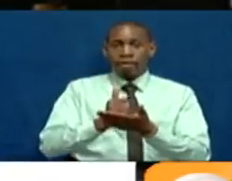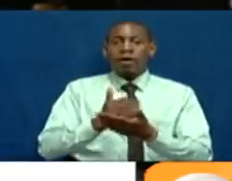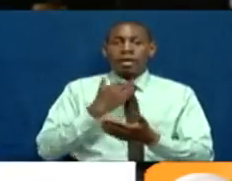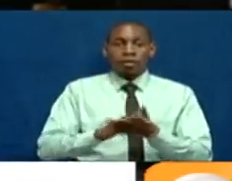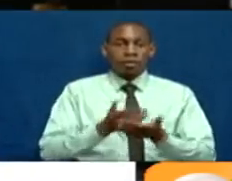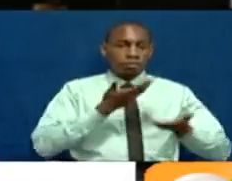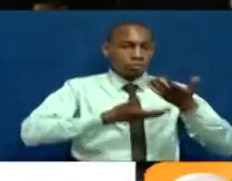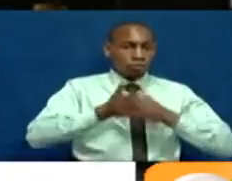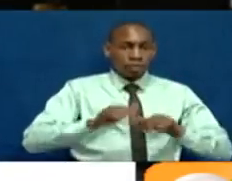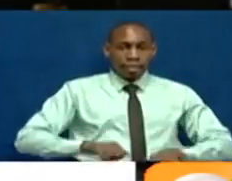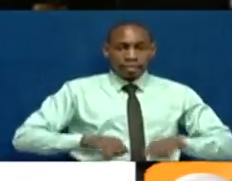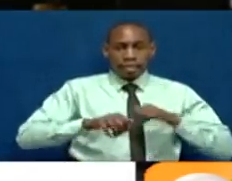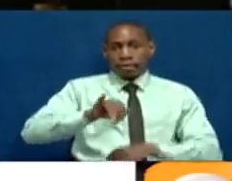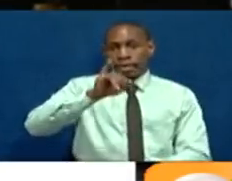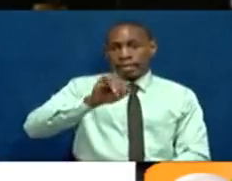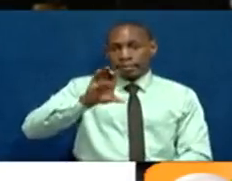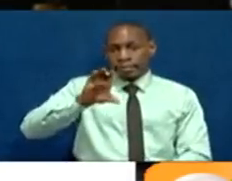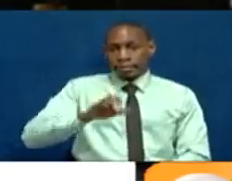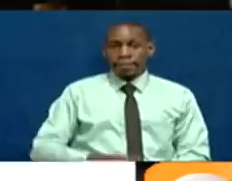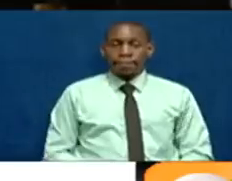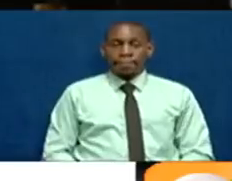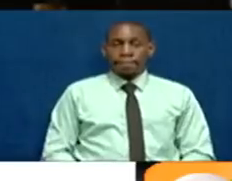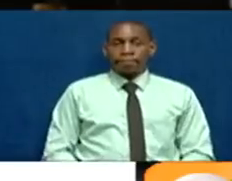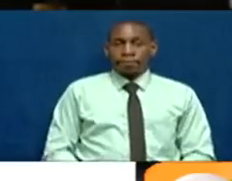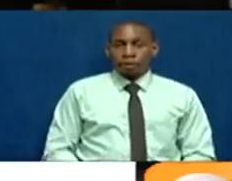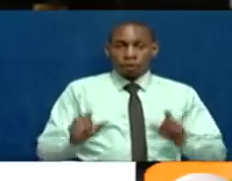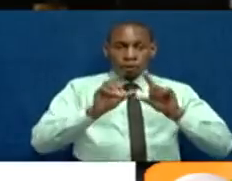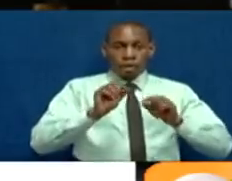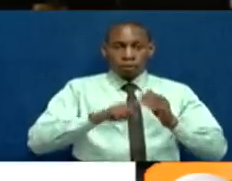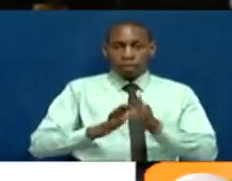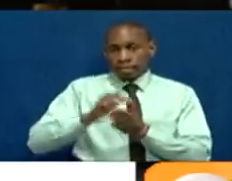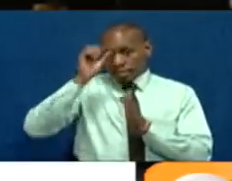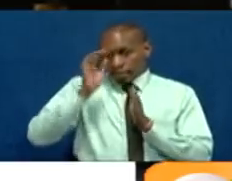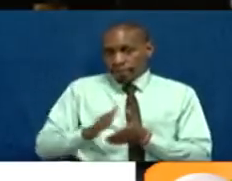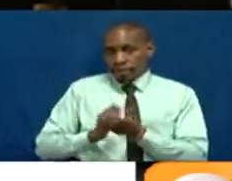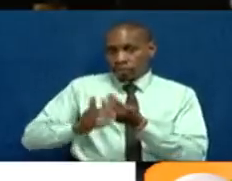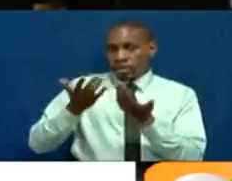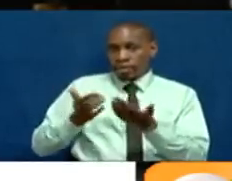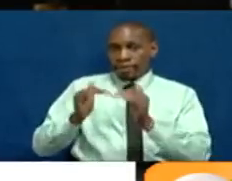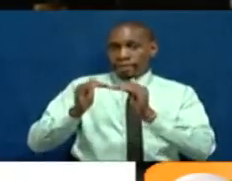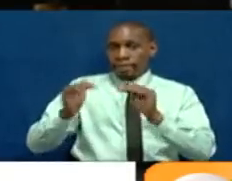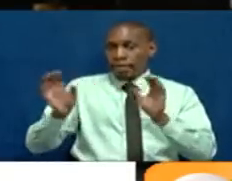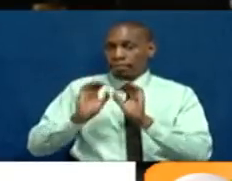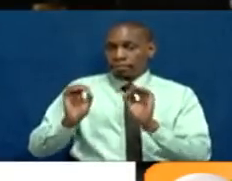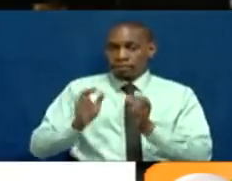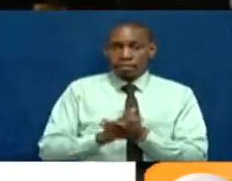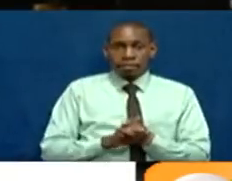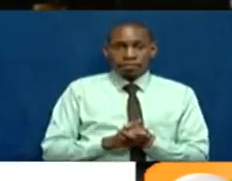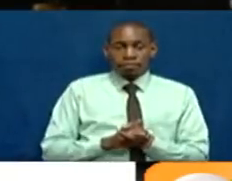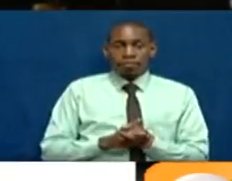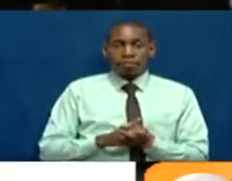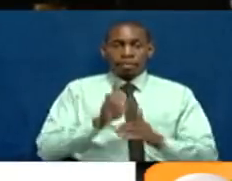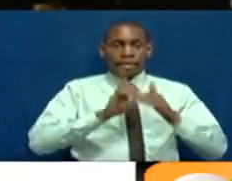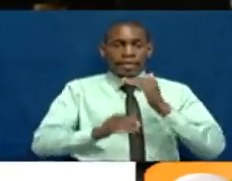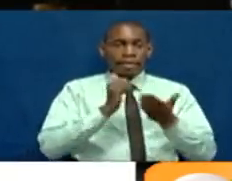audience with Chairman Wafula Chebukati earlier today, claiming that he was being treated unfairly. The dramatic entry into